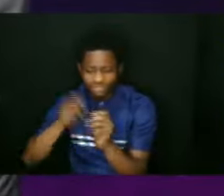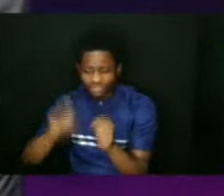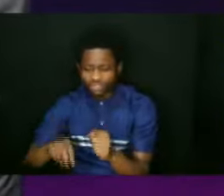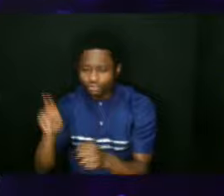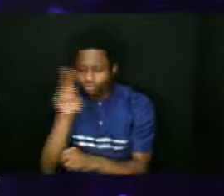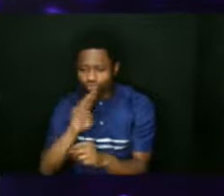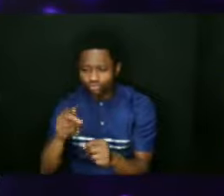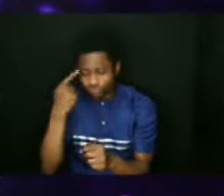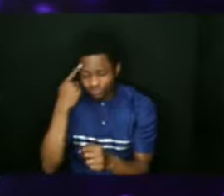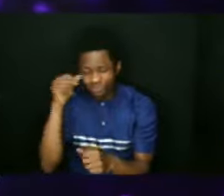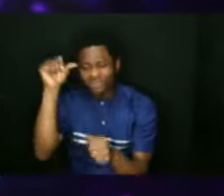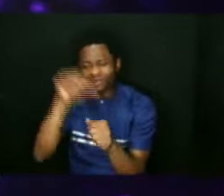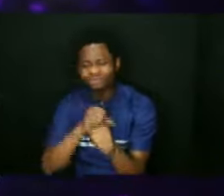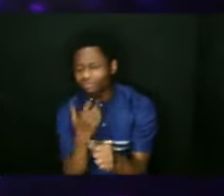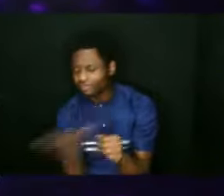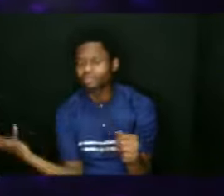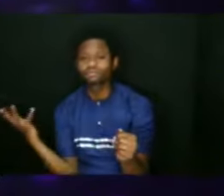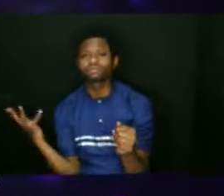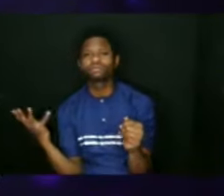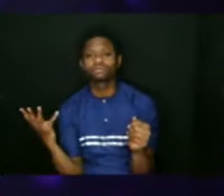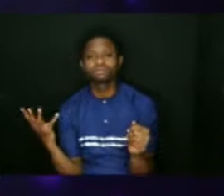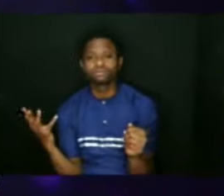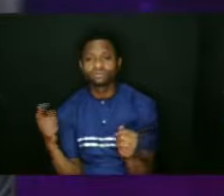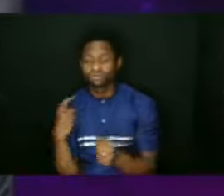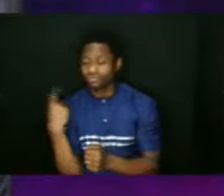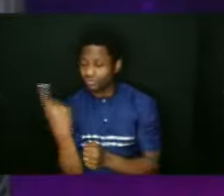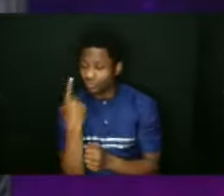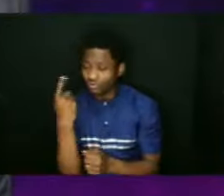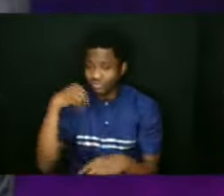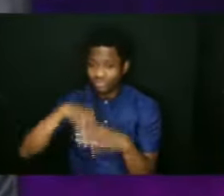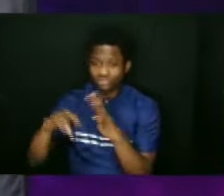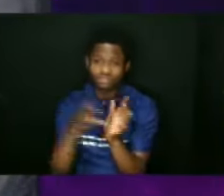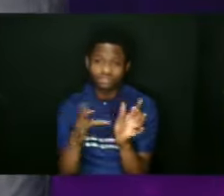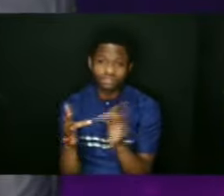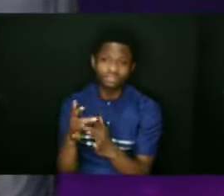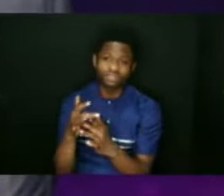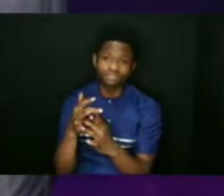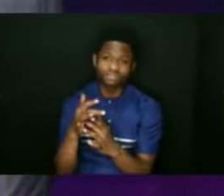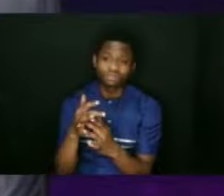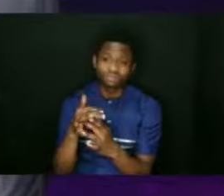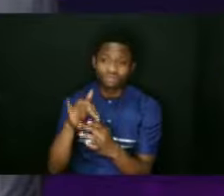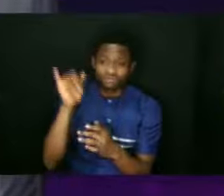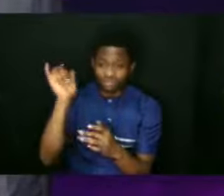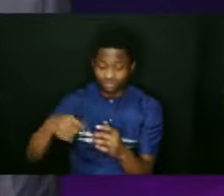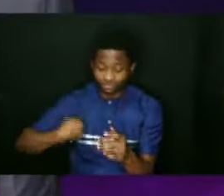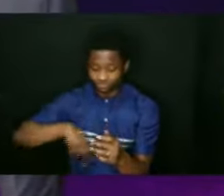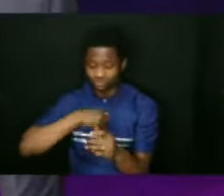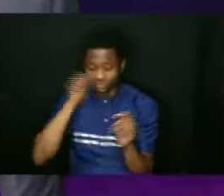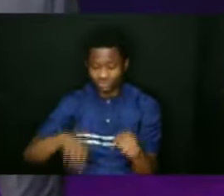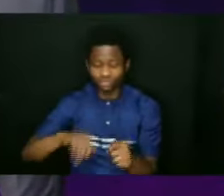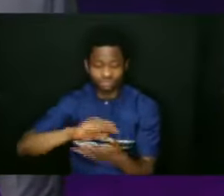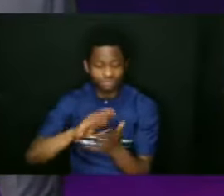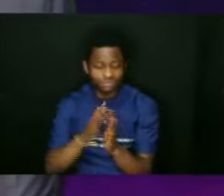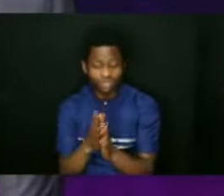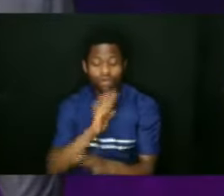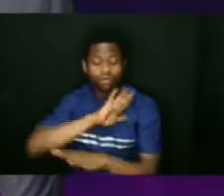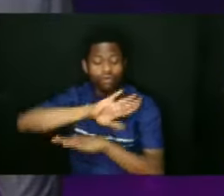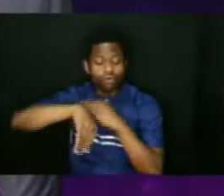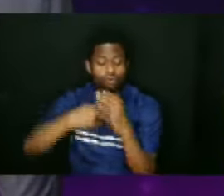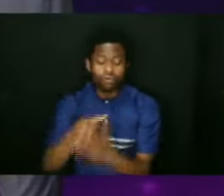in Jesus that we can be an all-purpose personality,